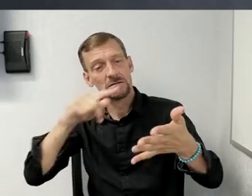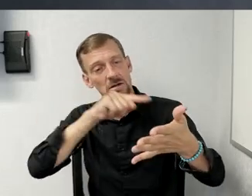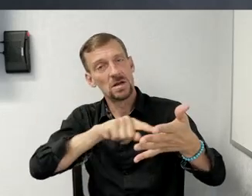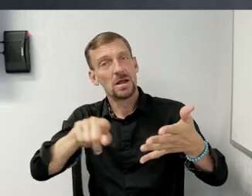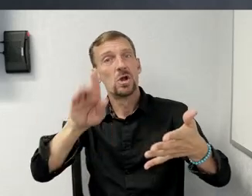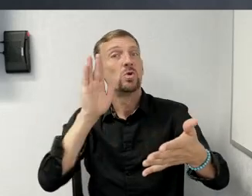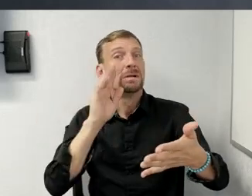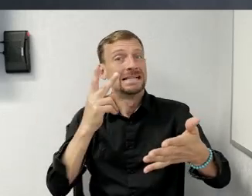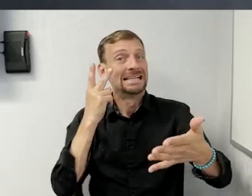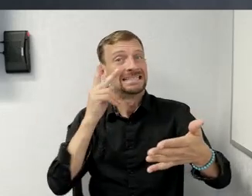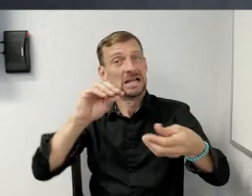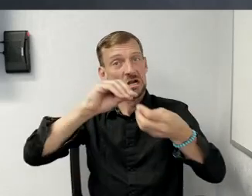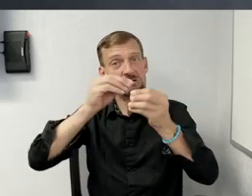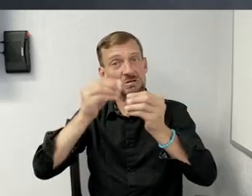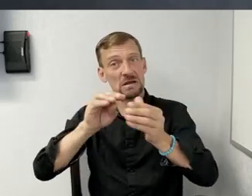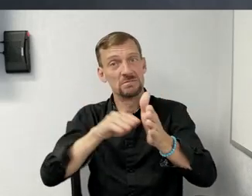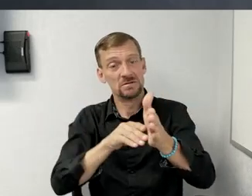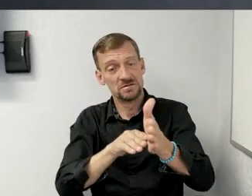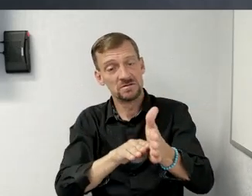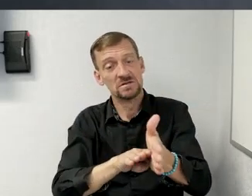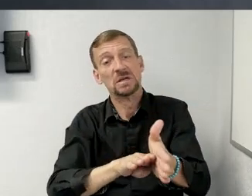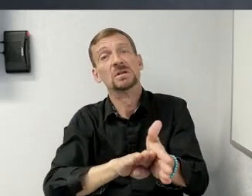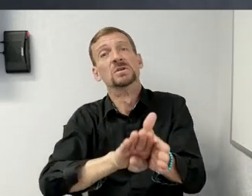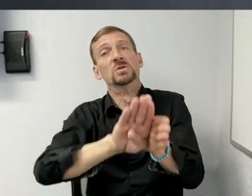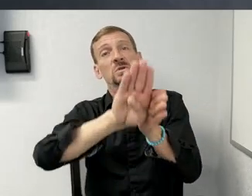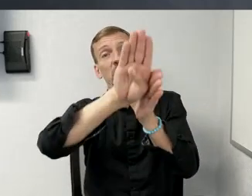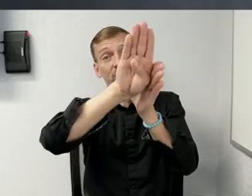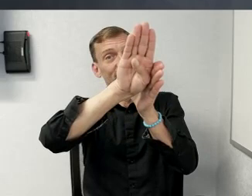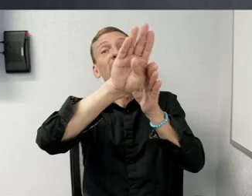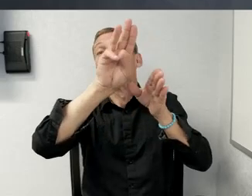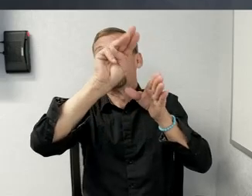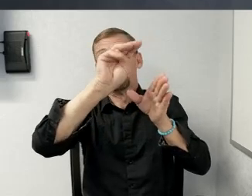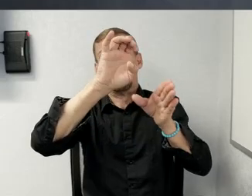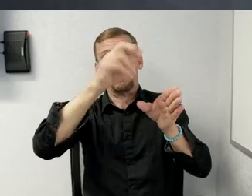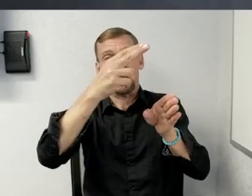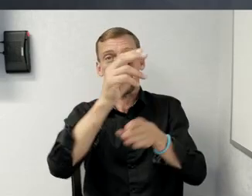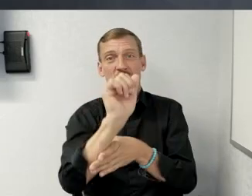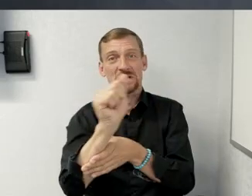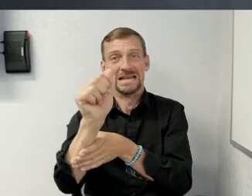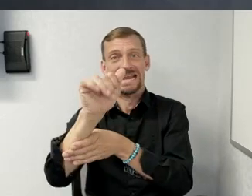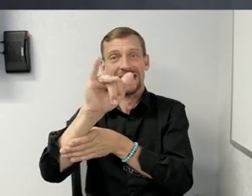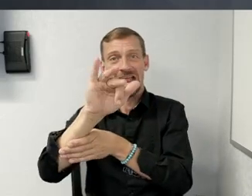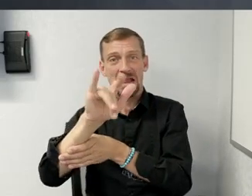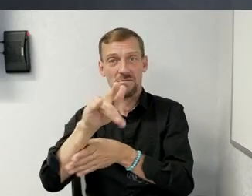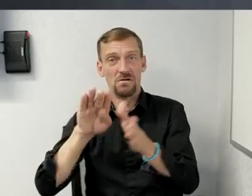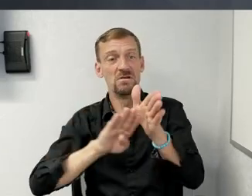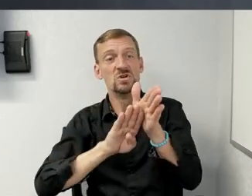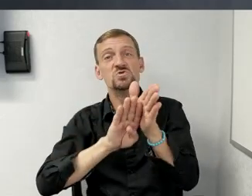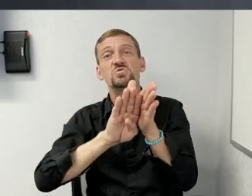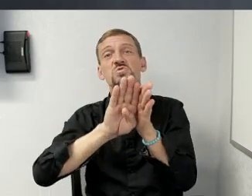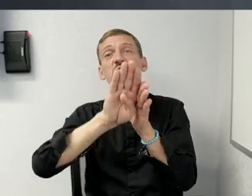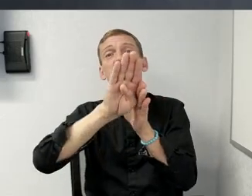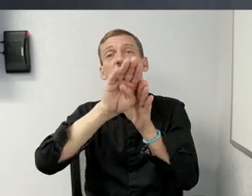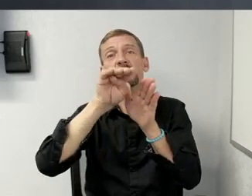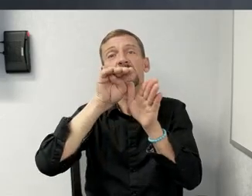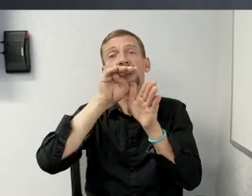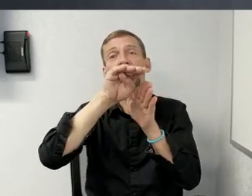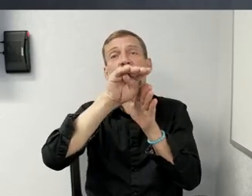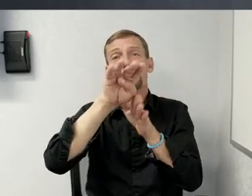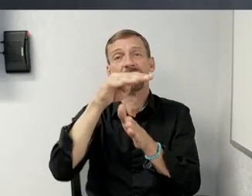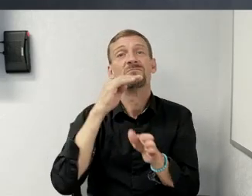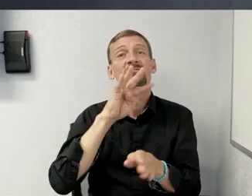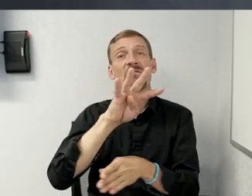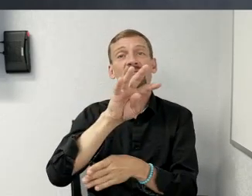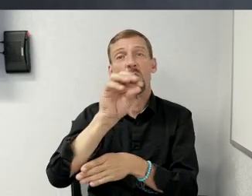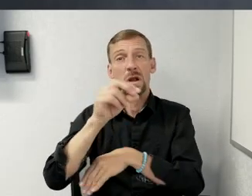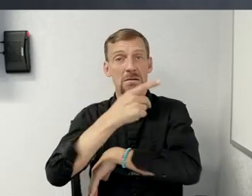started ramping up over March and April. It appears that it pretty much has peaked at 40 patients. That's been the